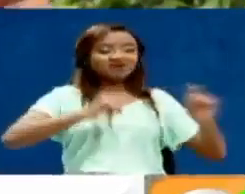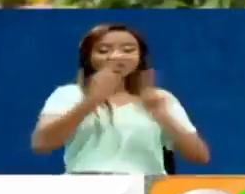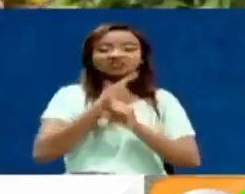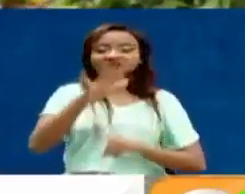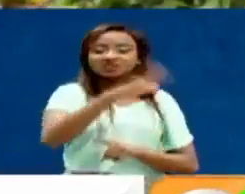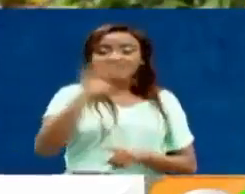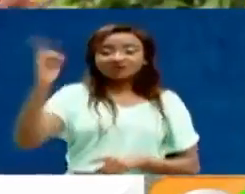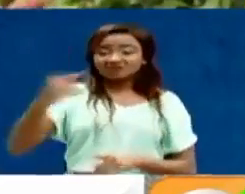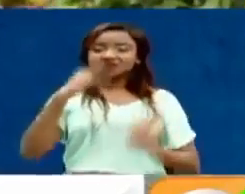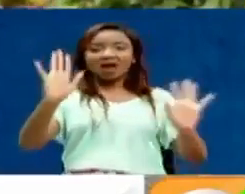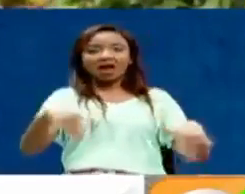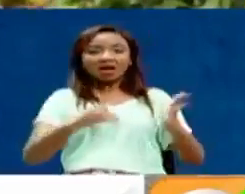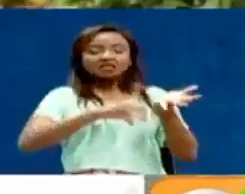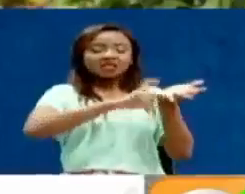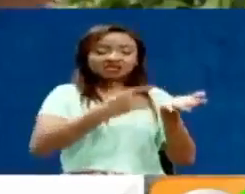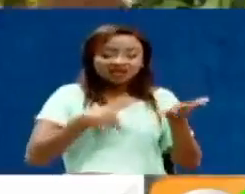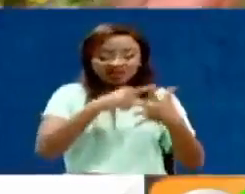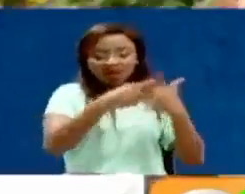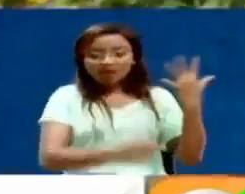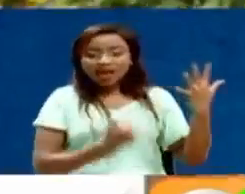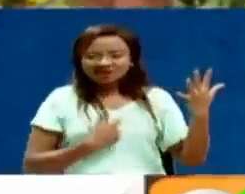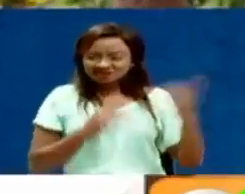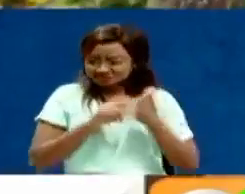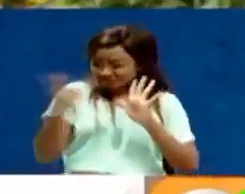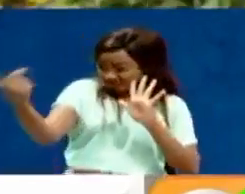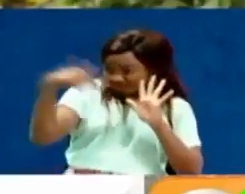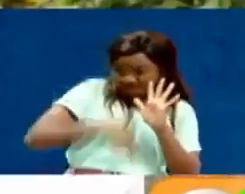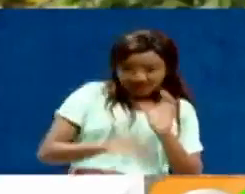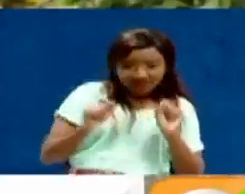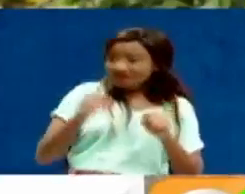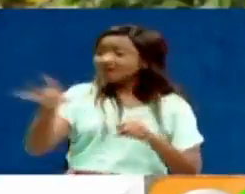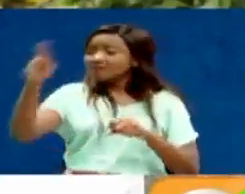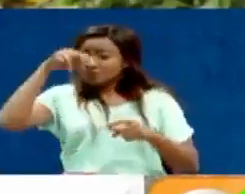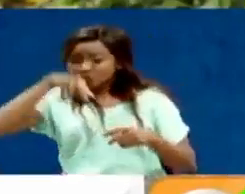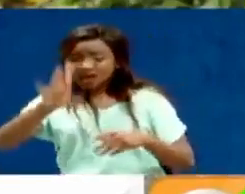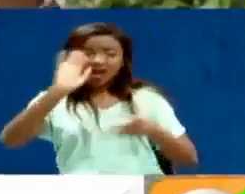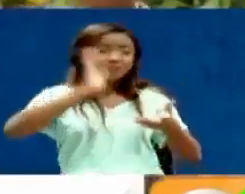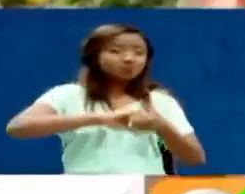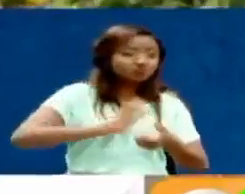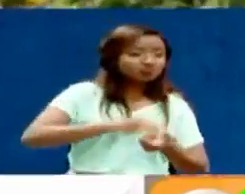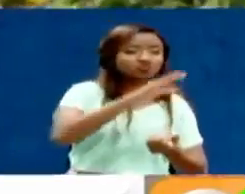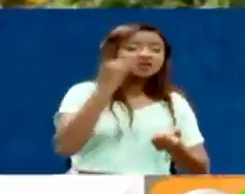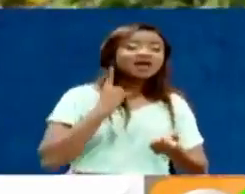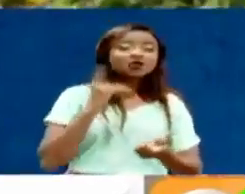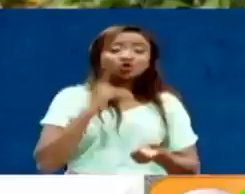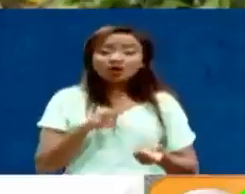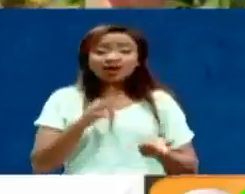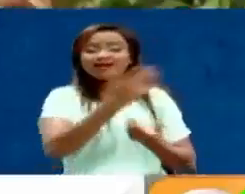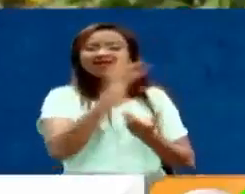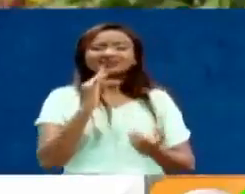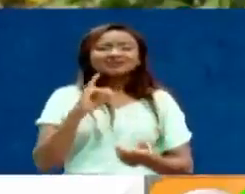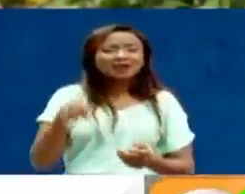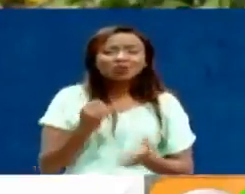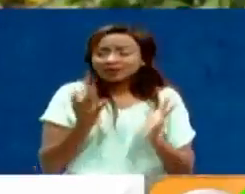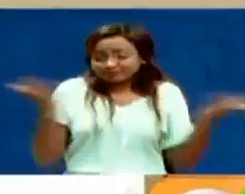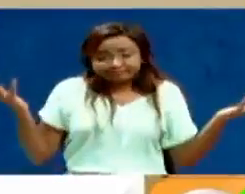say that because you have sanitizer in the room, you have this. They are living with others in Rogai, in Buruburu, in Dodora, in Jammu,